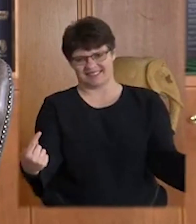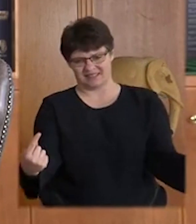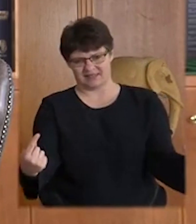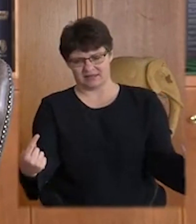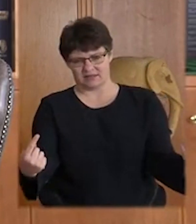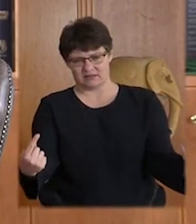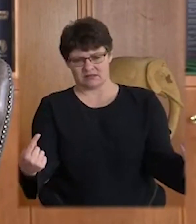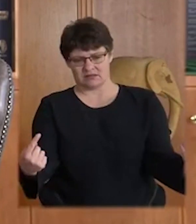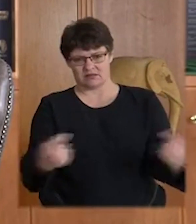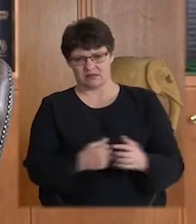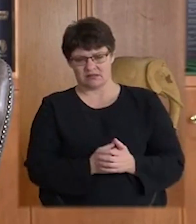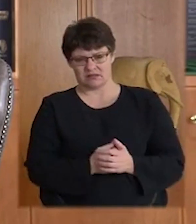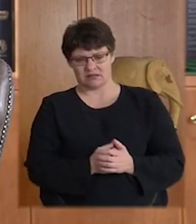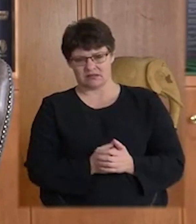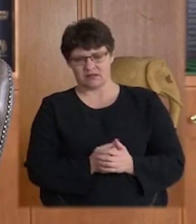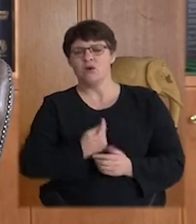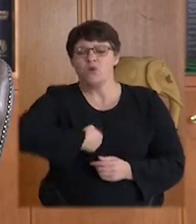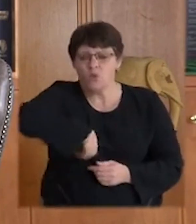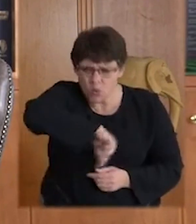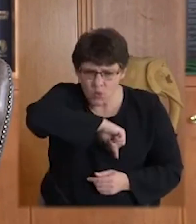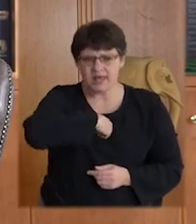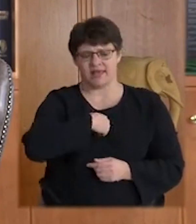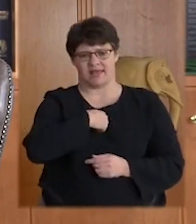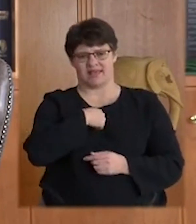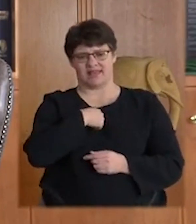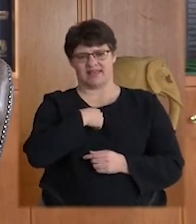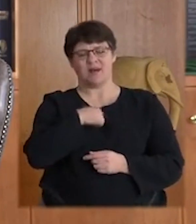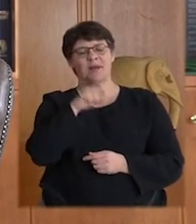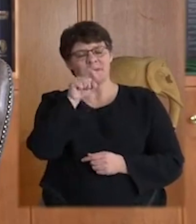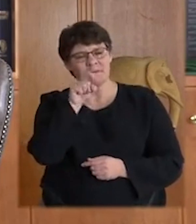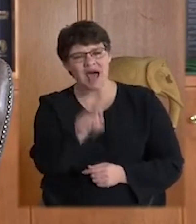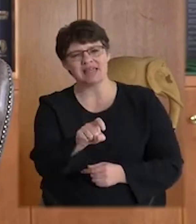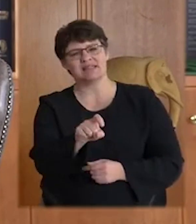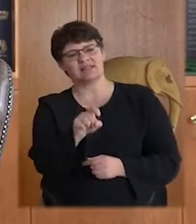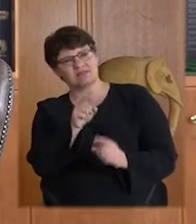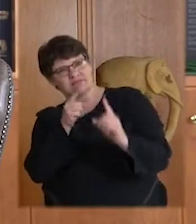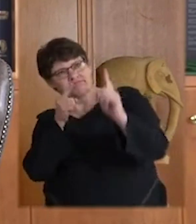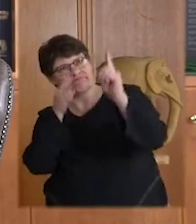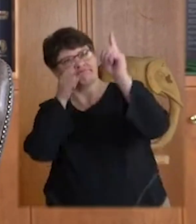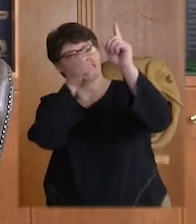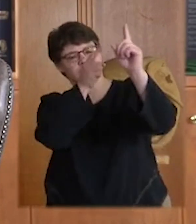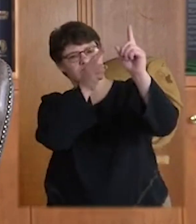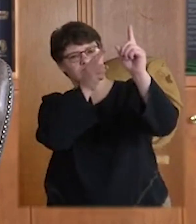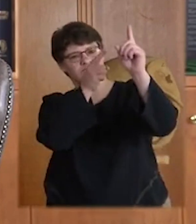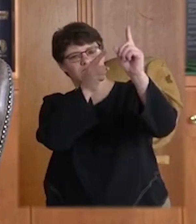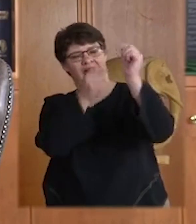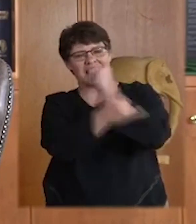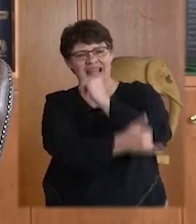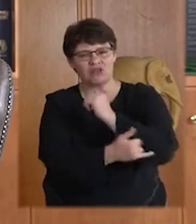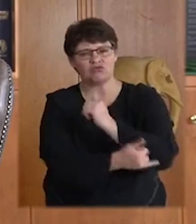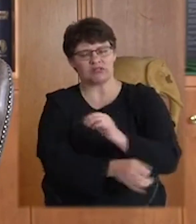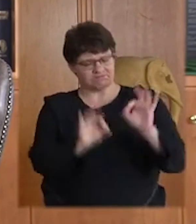This is the time when we should actively work to build a fair and just country.